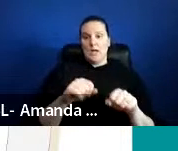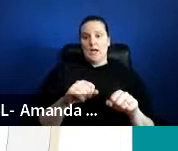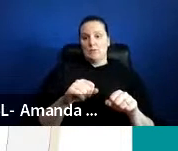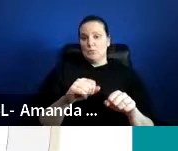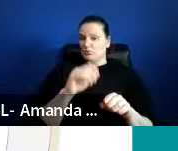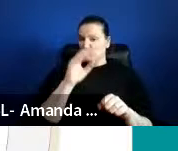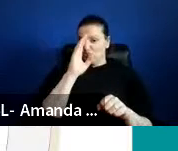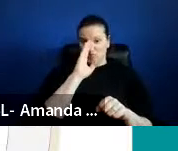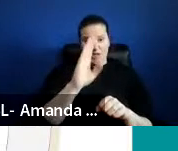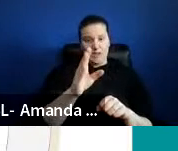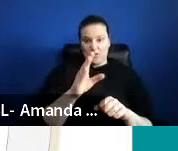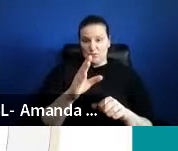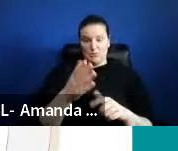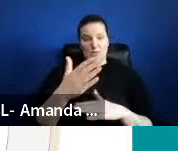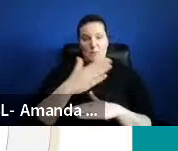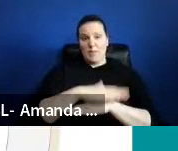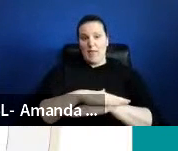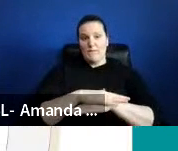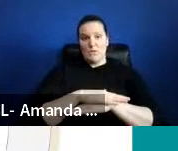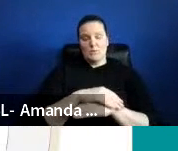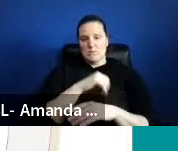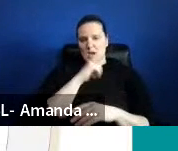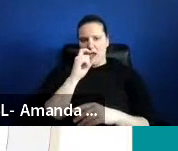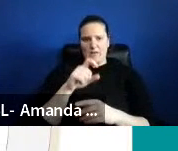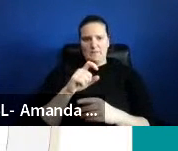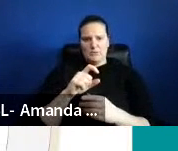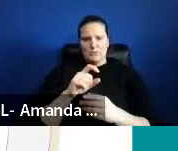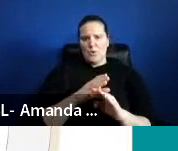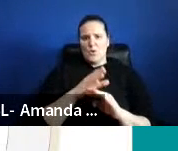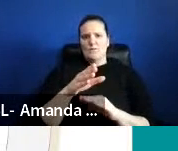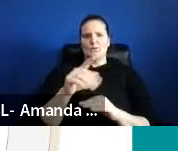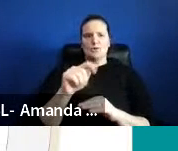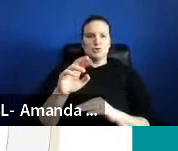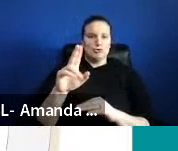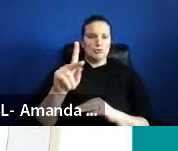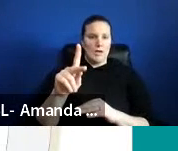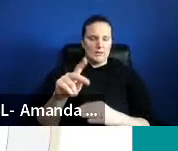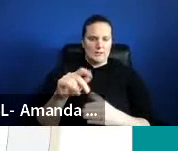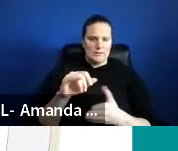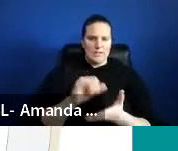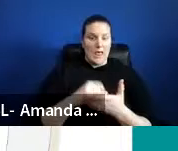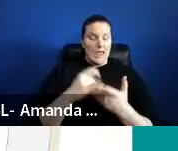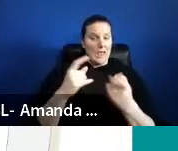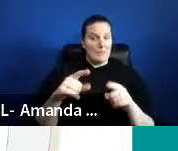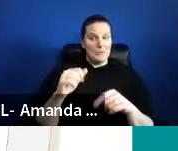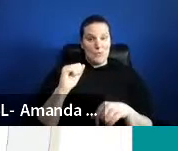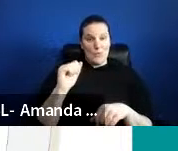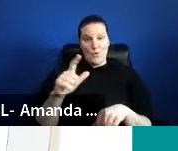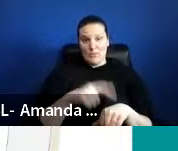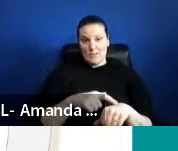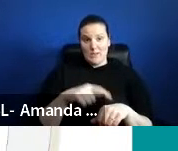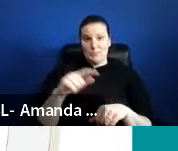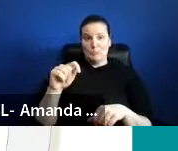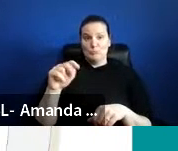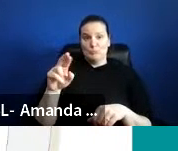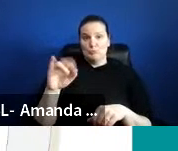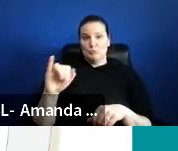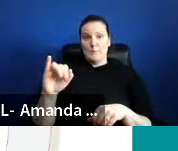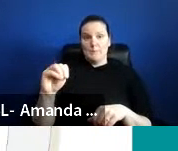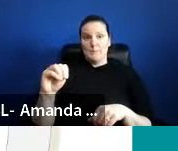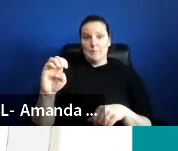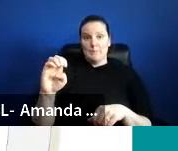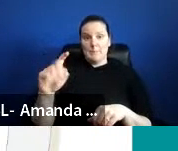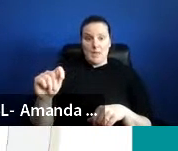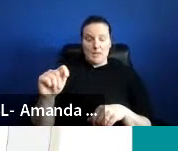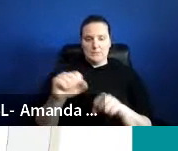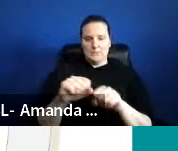the platform and don't have to cross the tracks, which of course is, happens all the time in the TriMet system. However, if